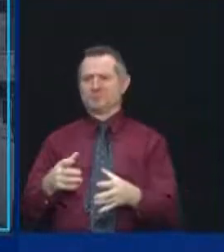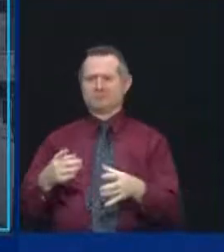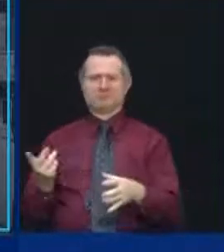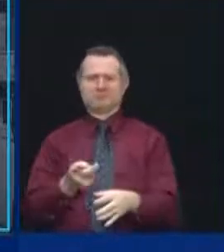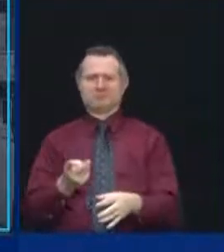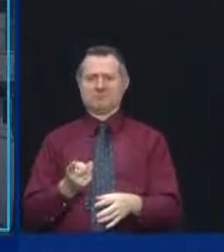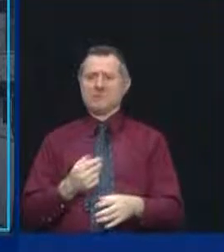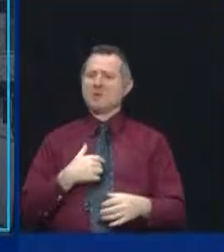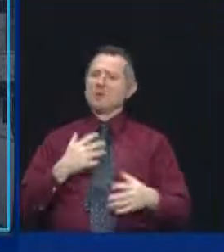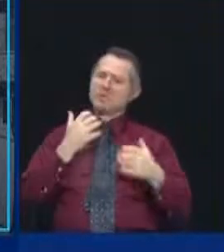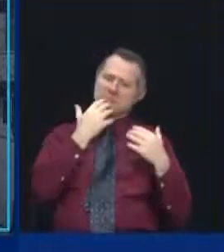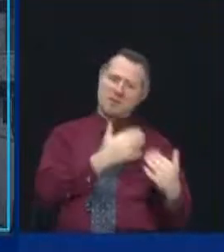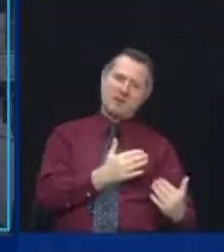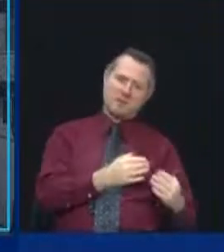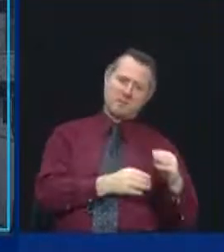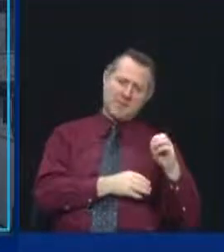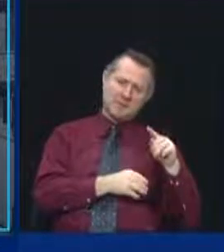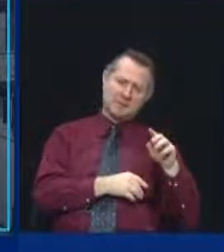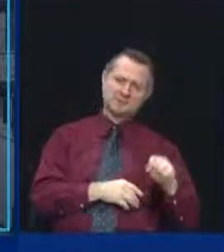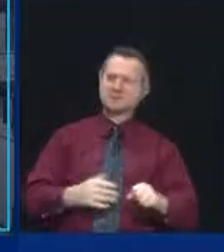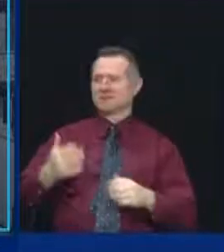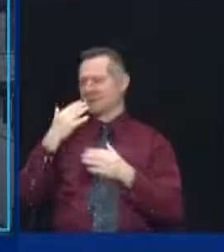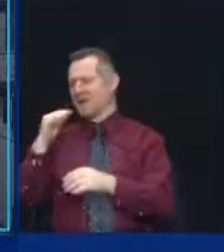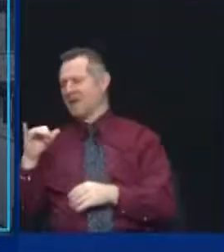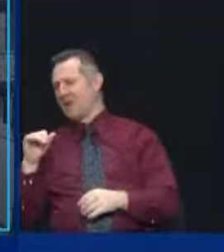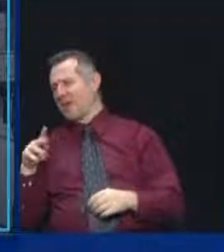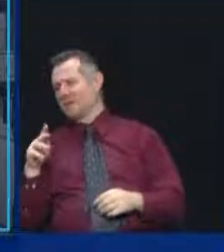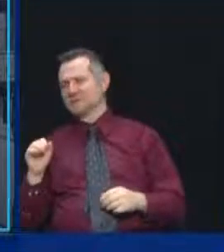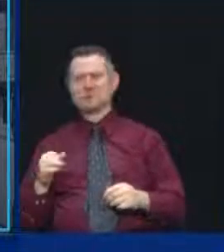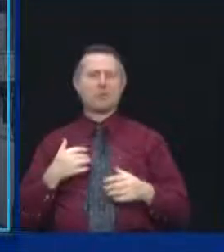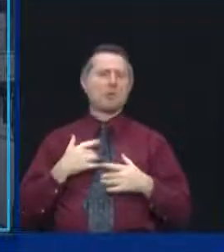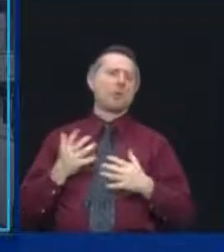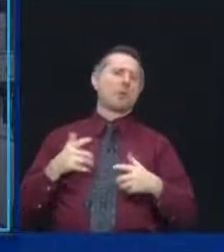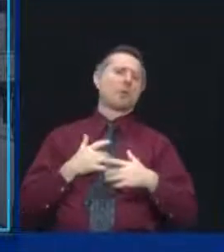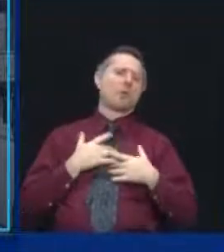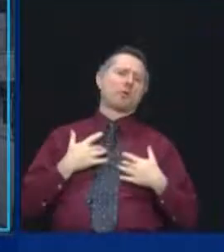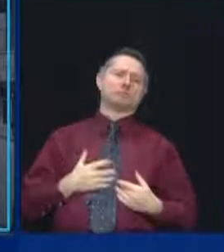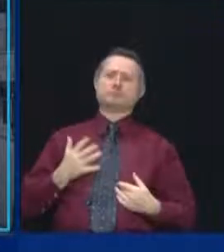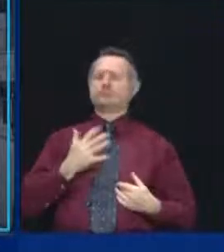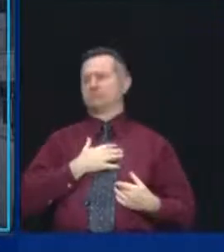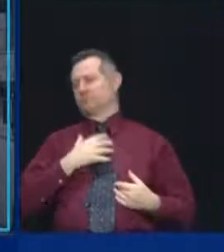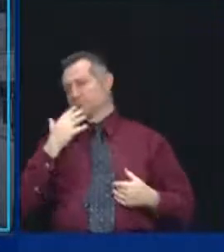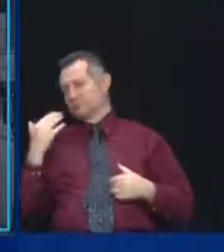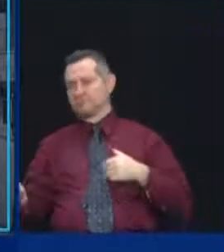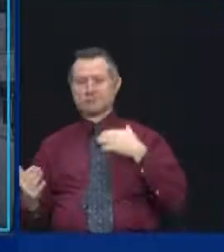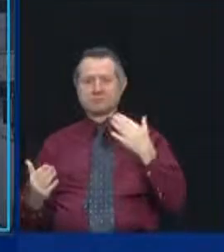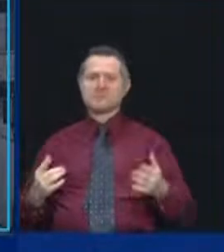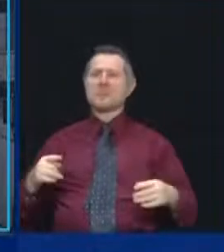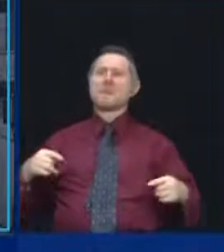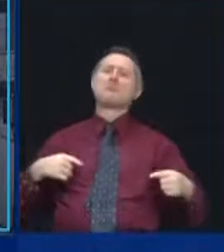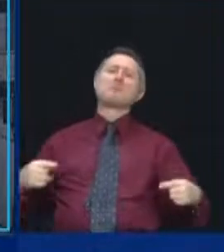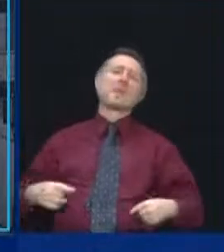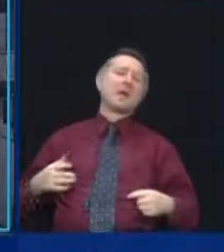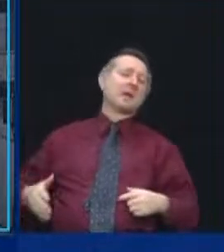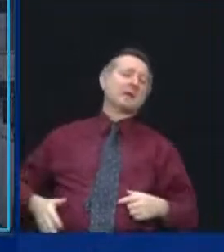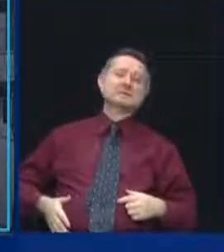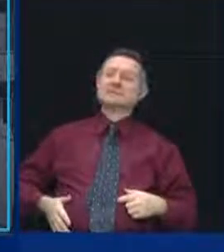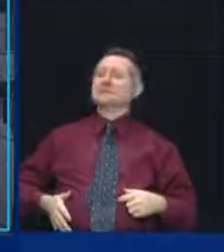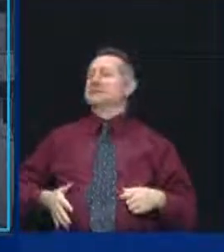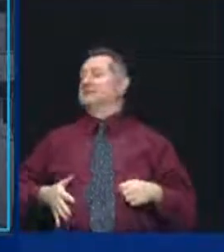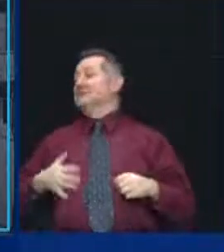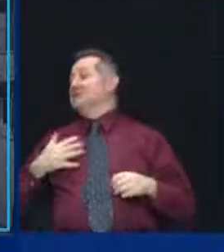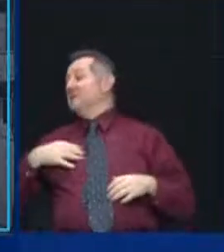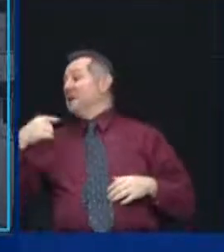to thank the Mets and the Yankees from the bottom of my heart. It's a pain in the neck for them